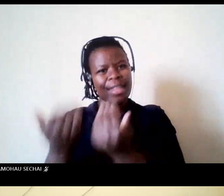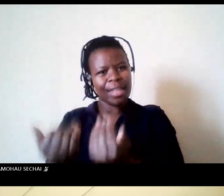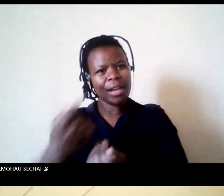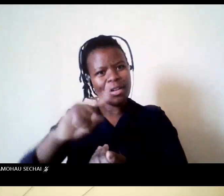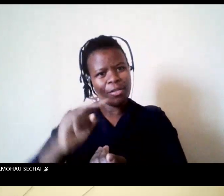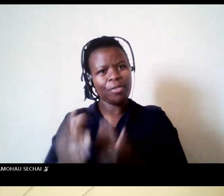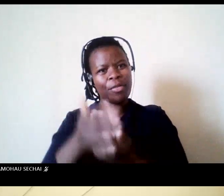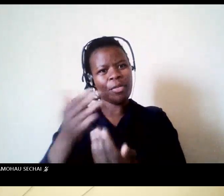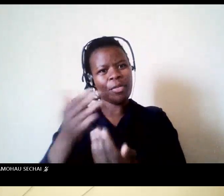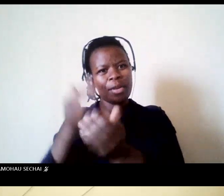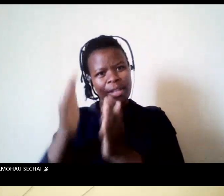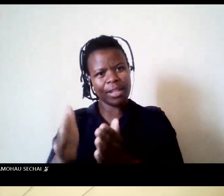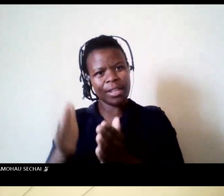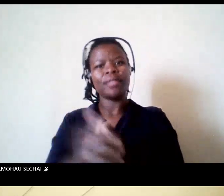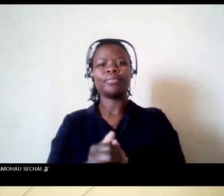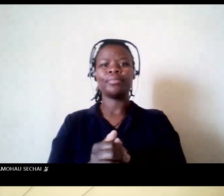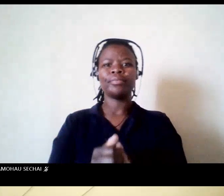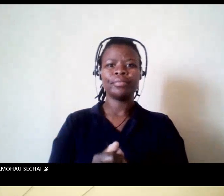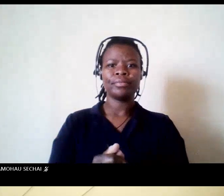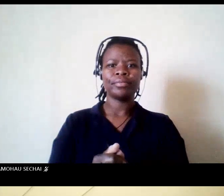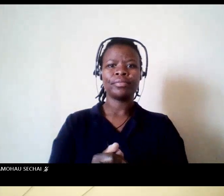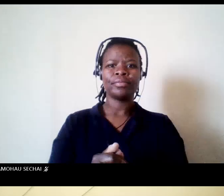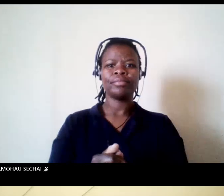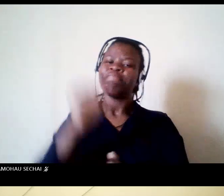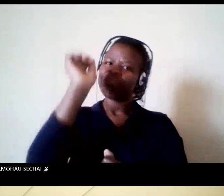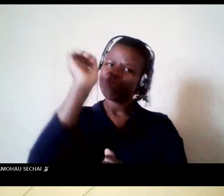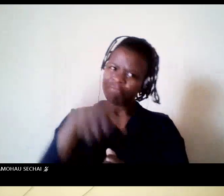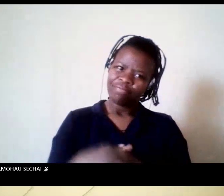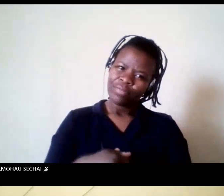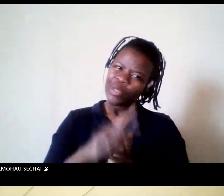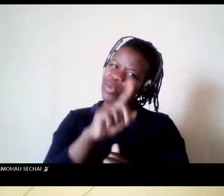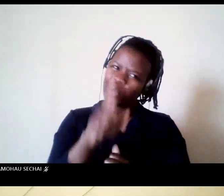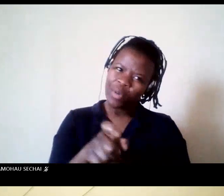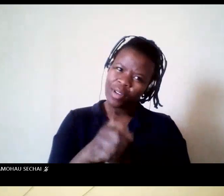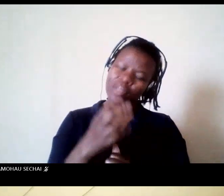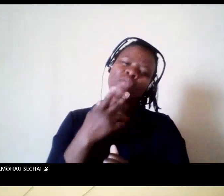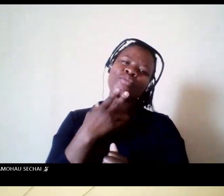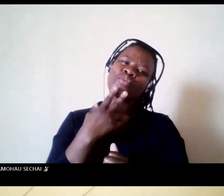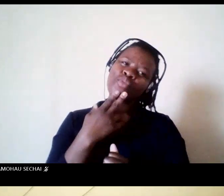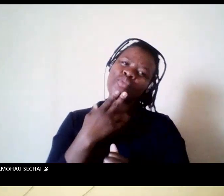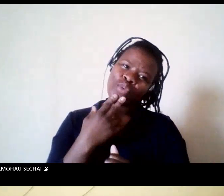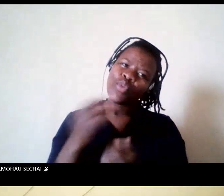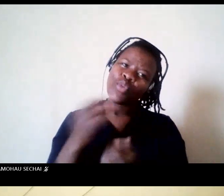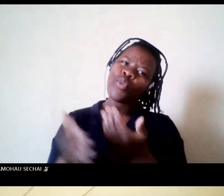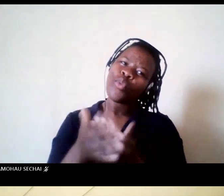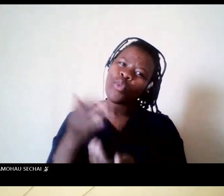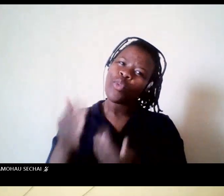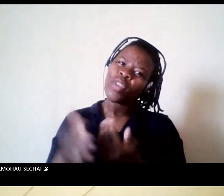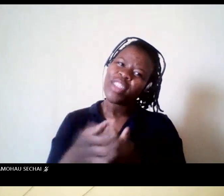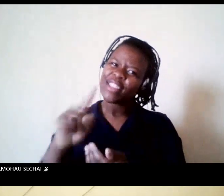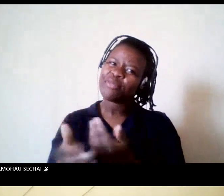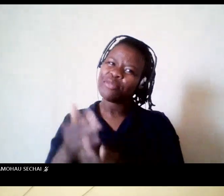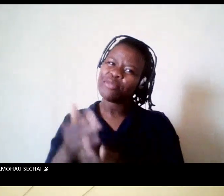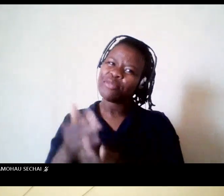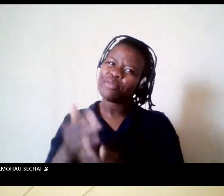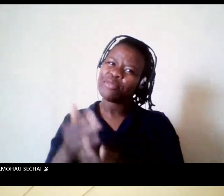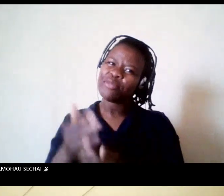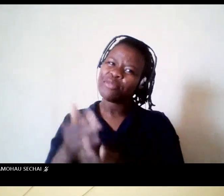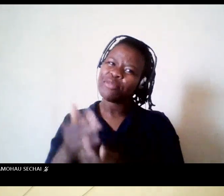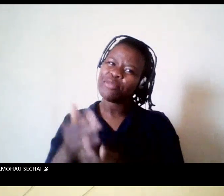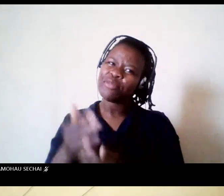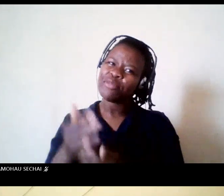Ike, is the question, who cares for the carer? Support. Who supports the